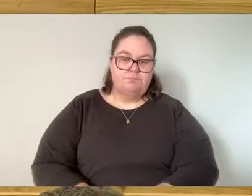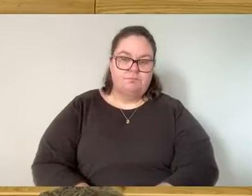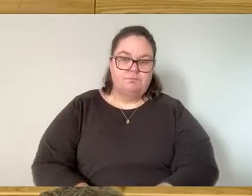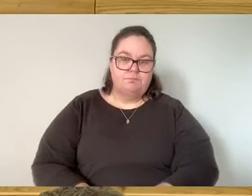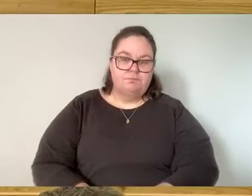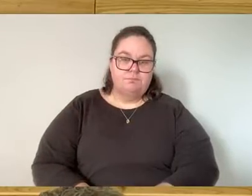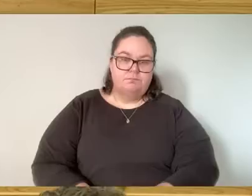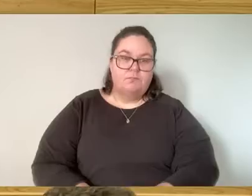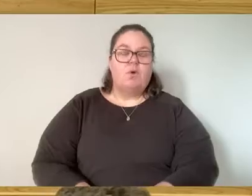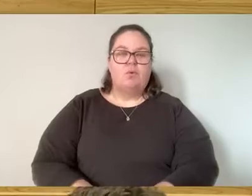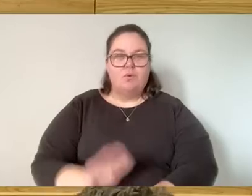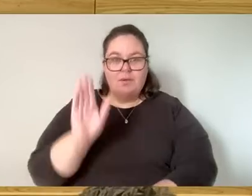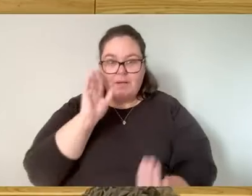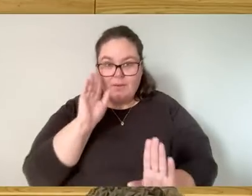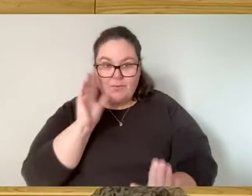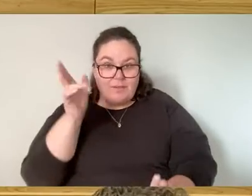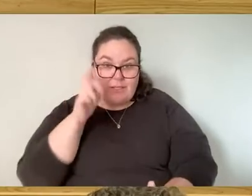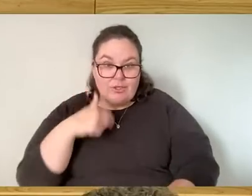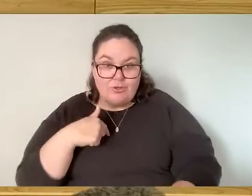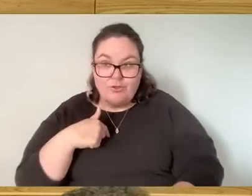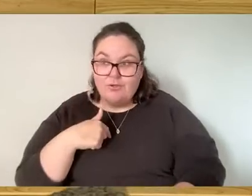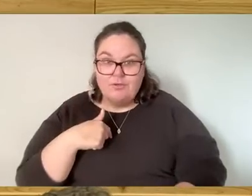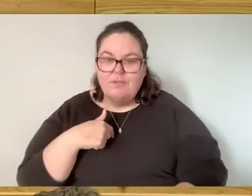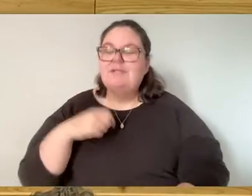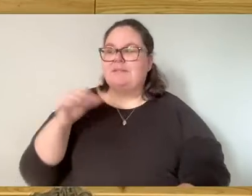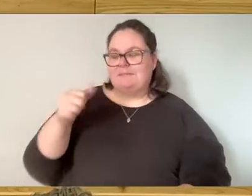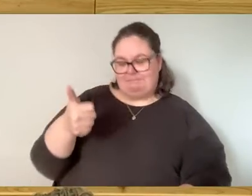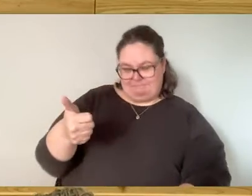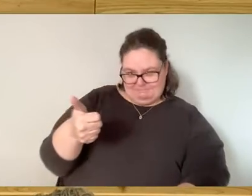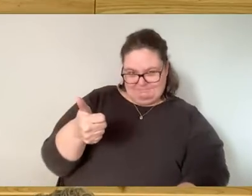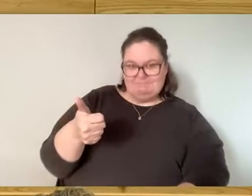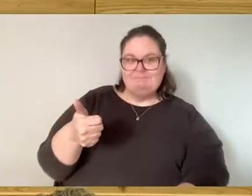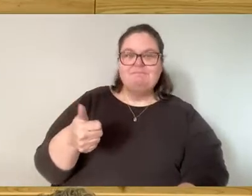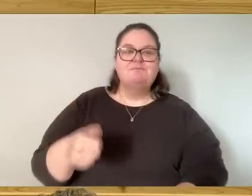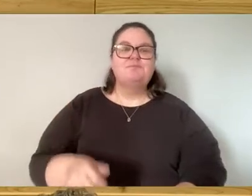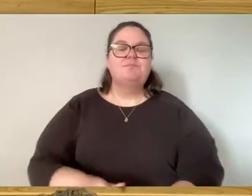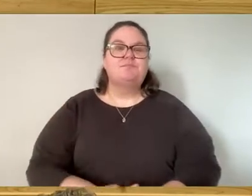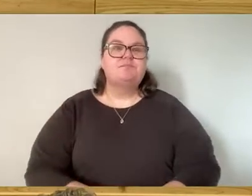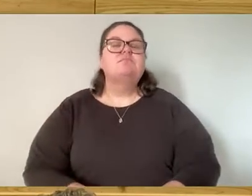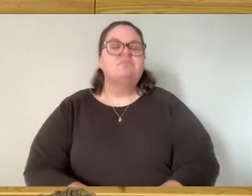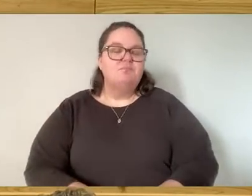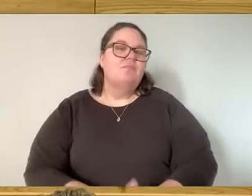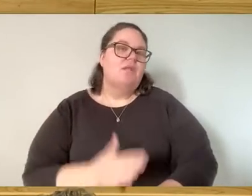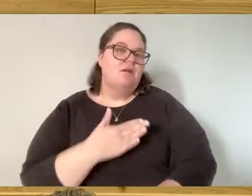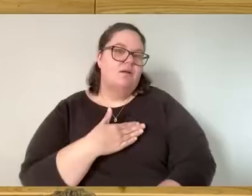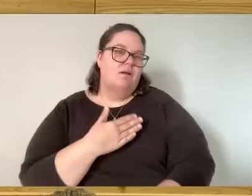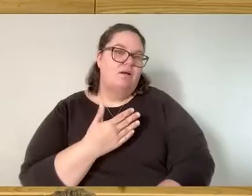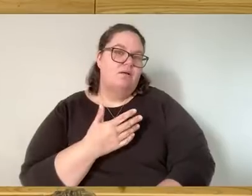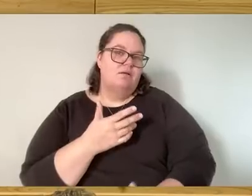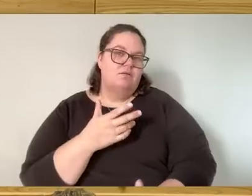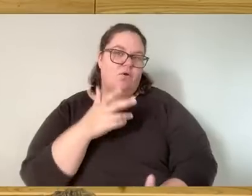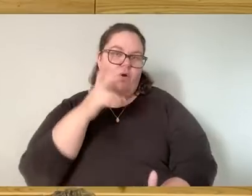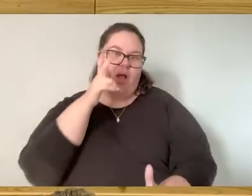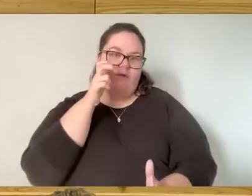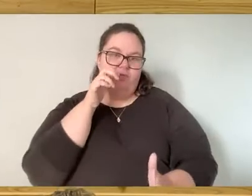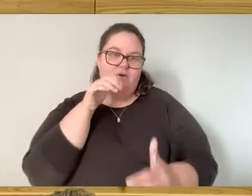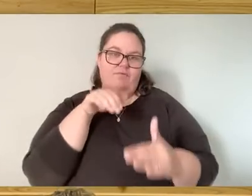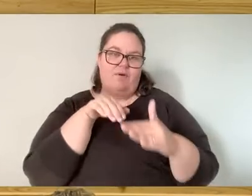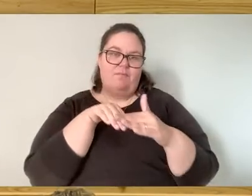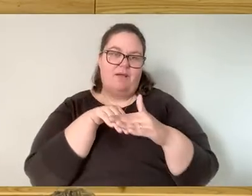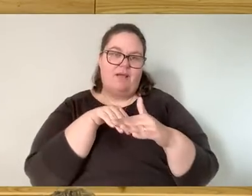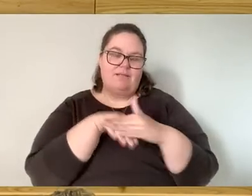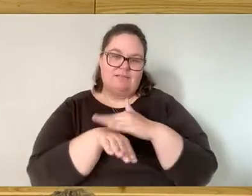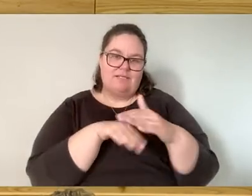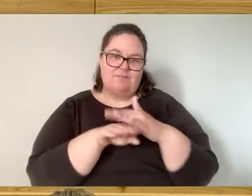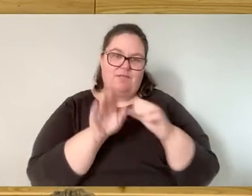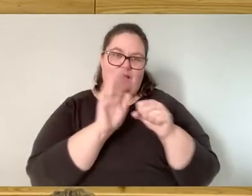Oh, hello. Can you hear me? Yes, perfectly. Thank you. Yes, thanks. So I've heard from accessibility advocates who have called for